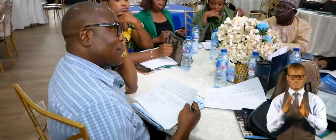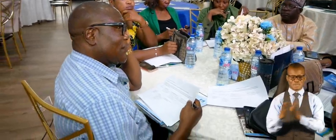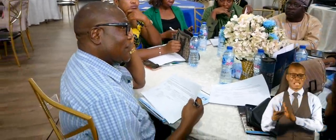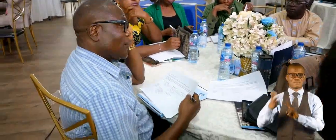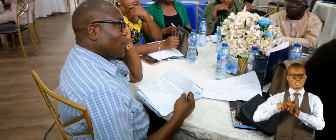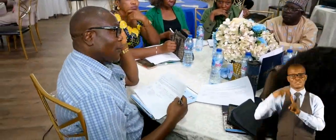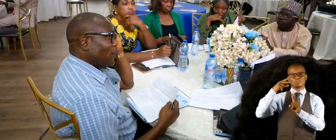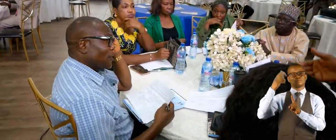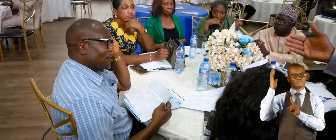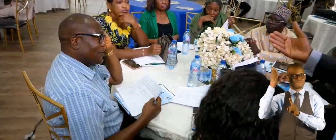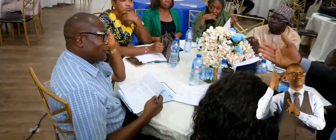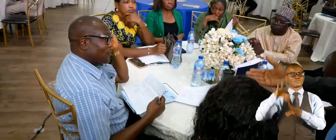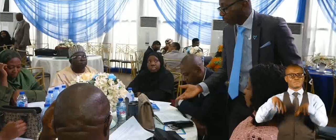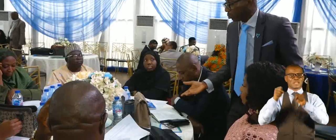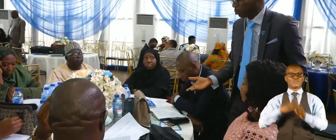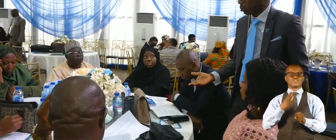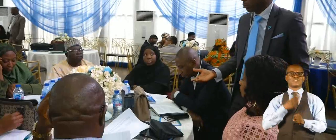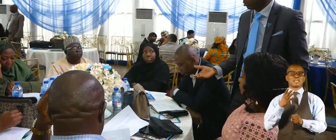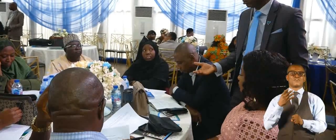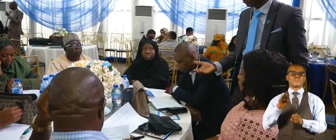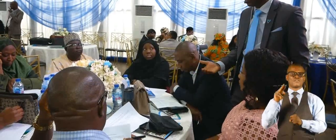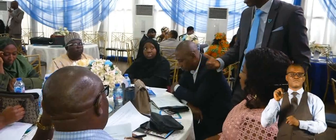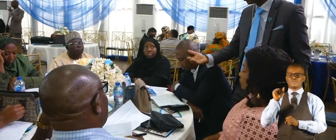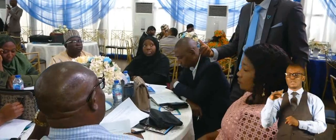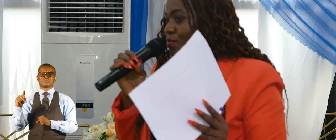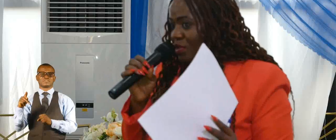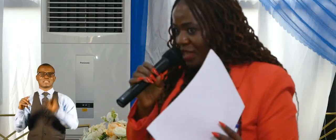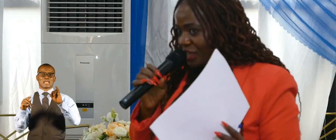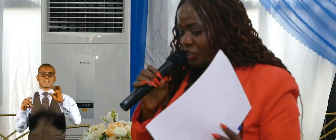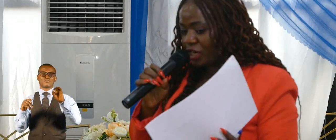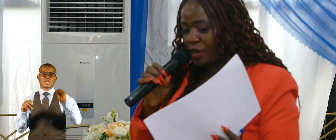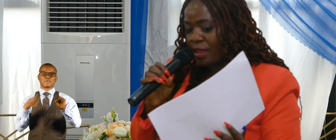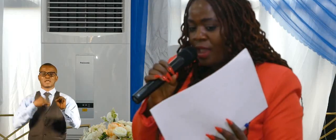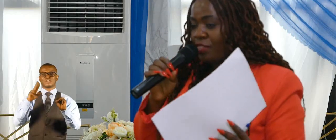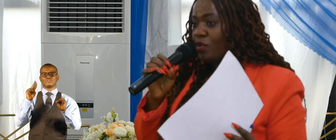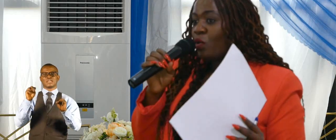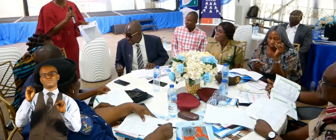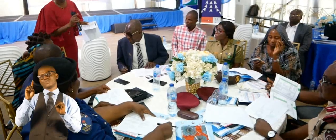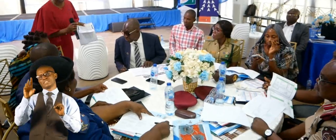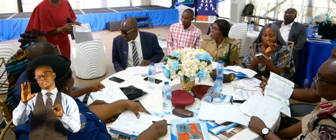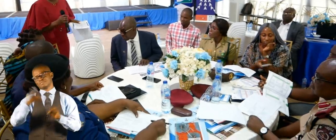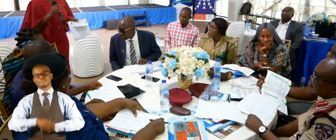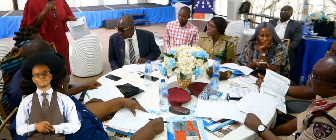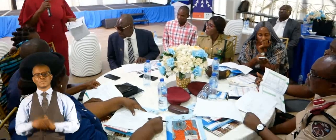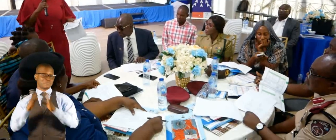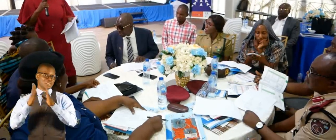stock-taking of the National Action Plan implementation facilitated by officials of NAPTIP, IOM and